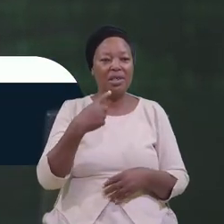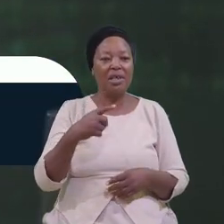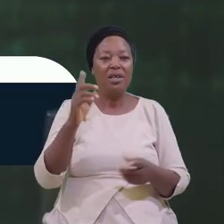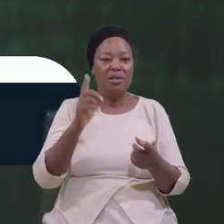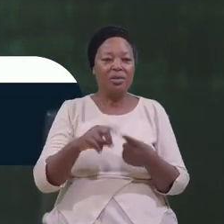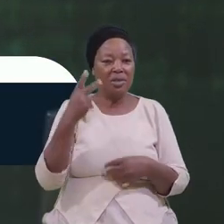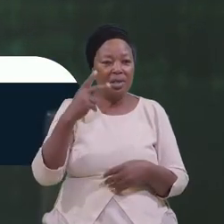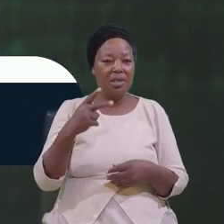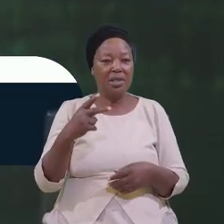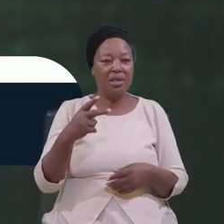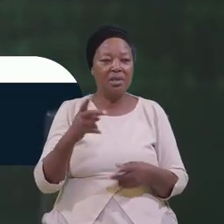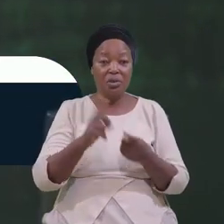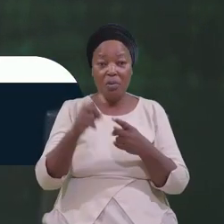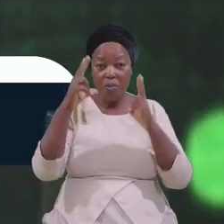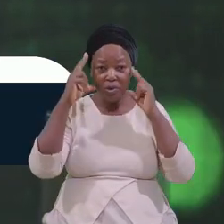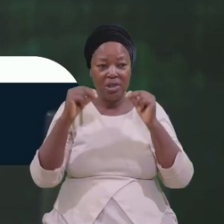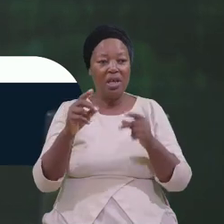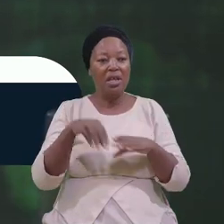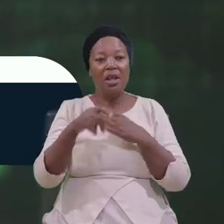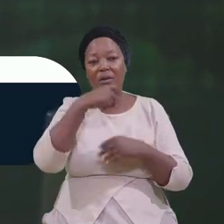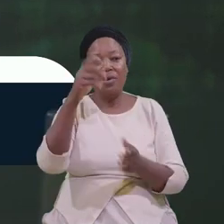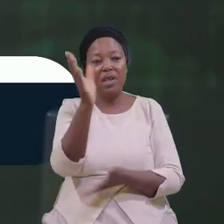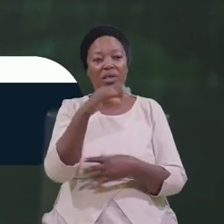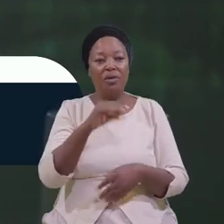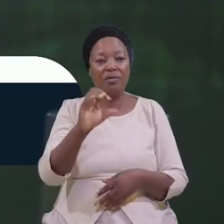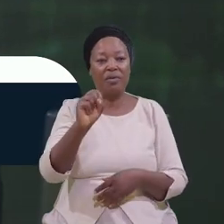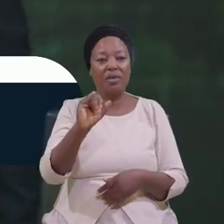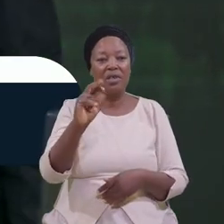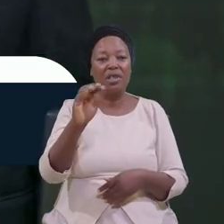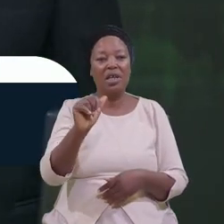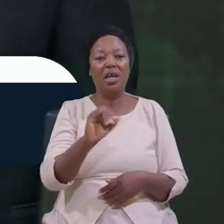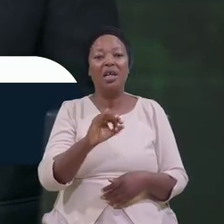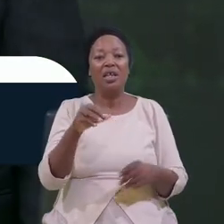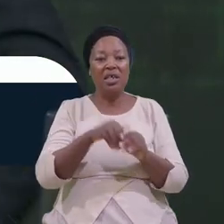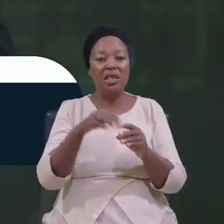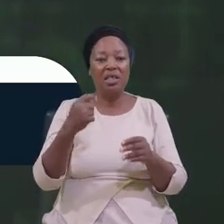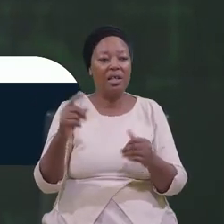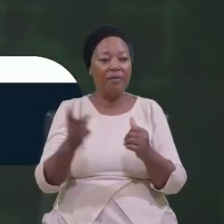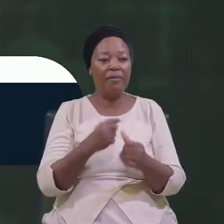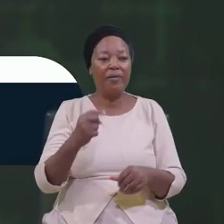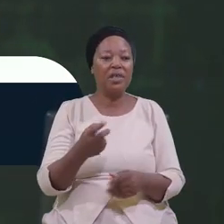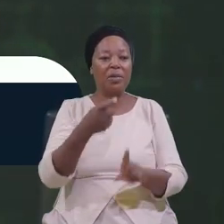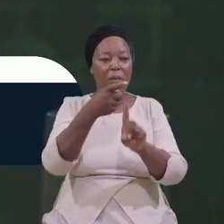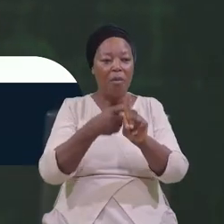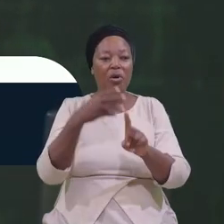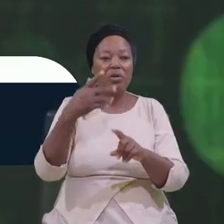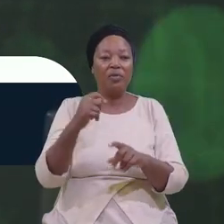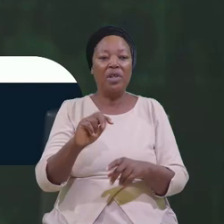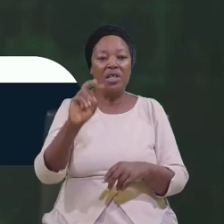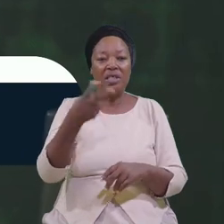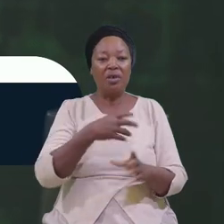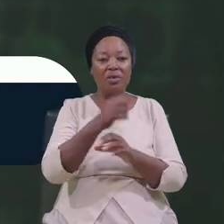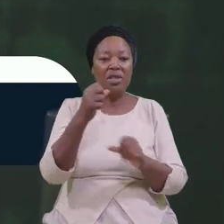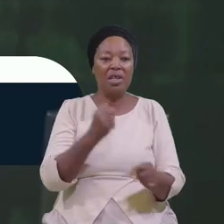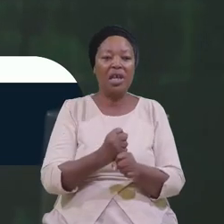Moses in the wilderness of Sinai in the first month of the second